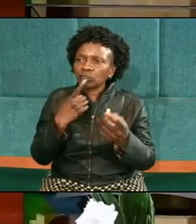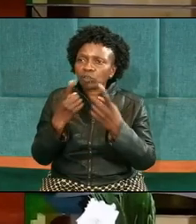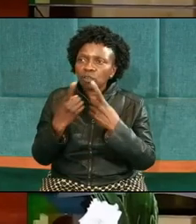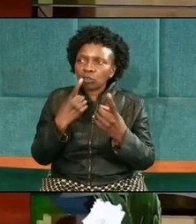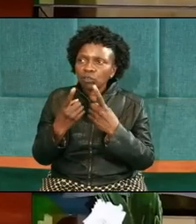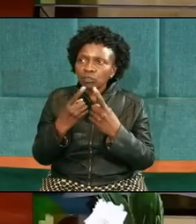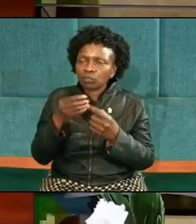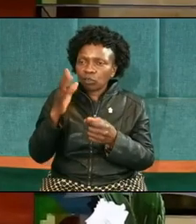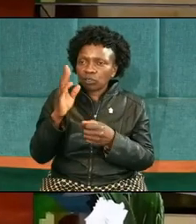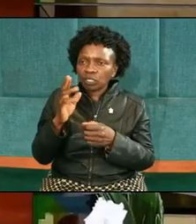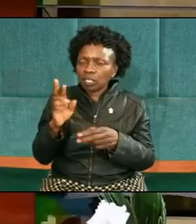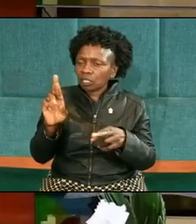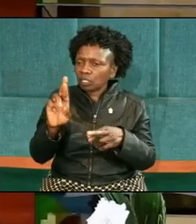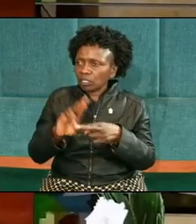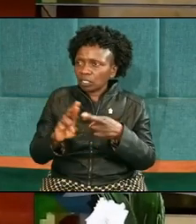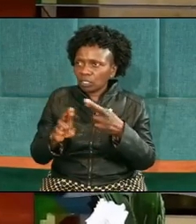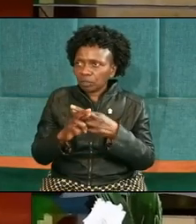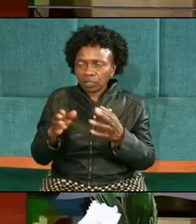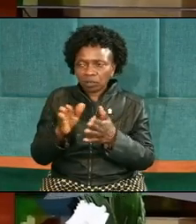relationship.